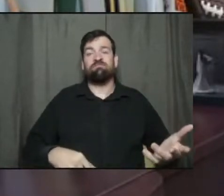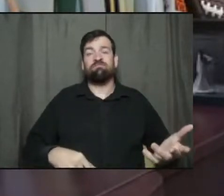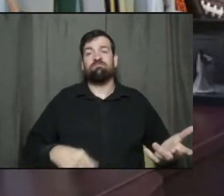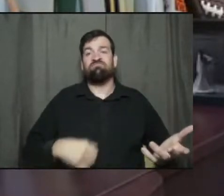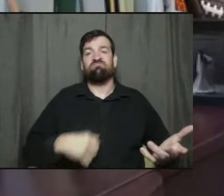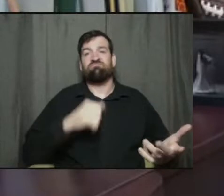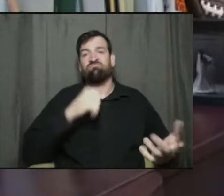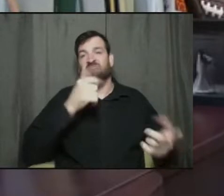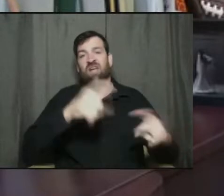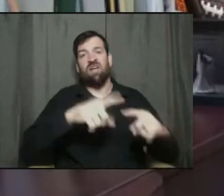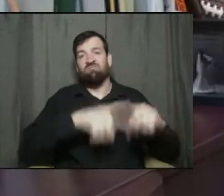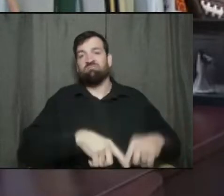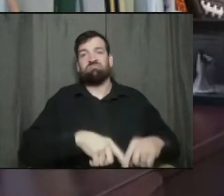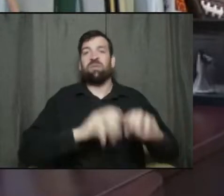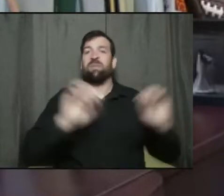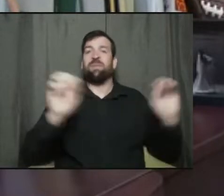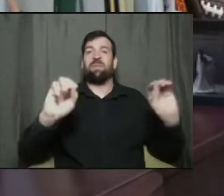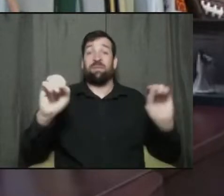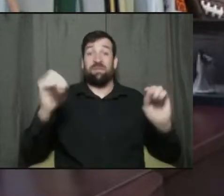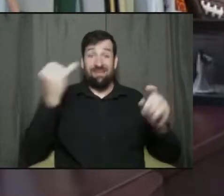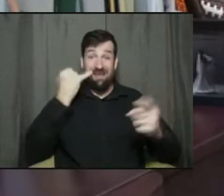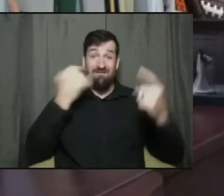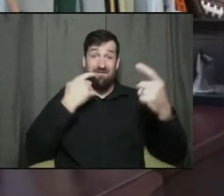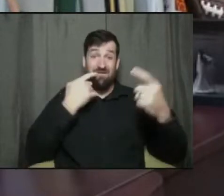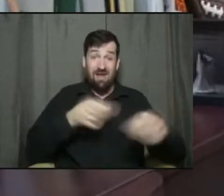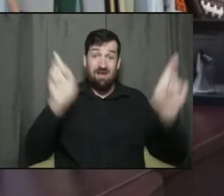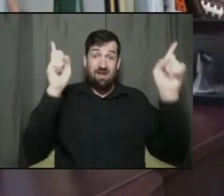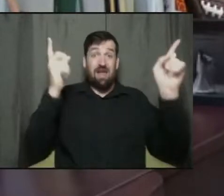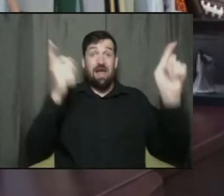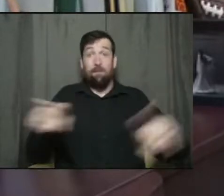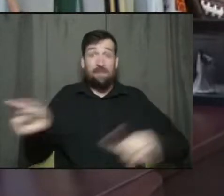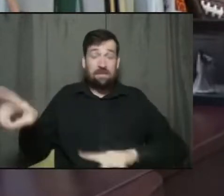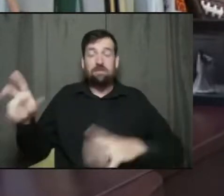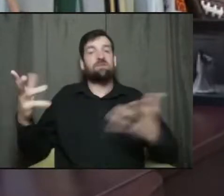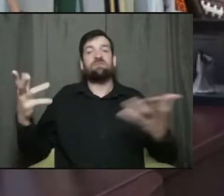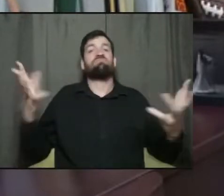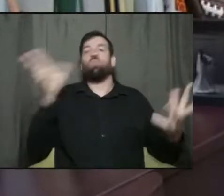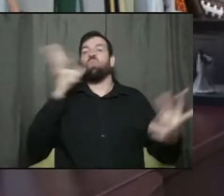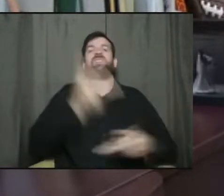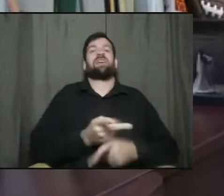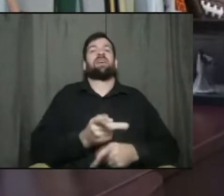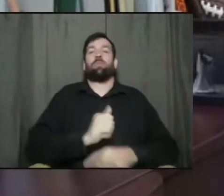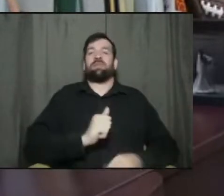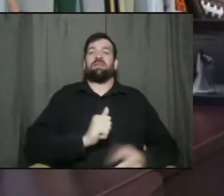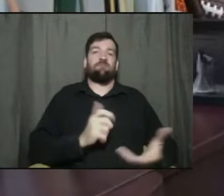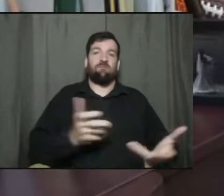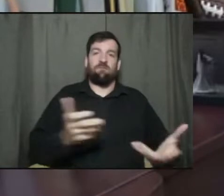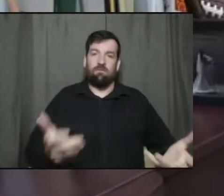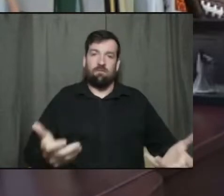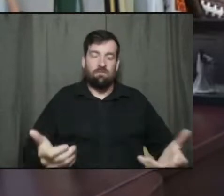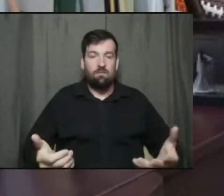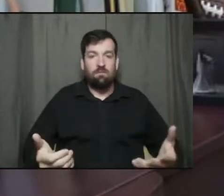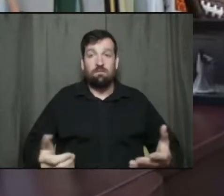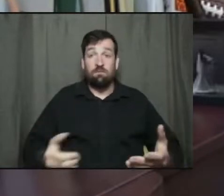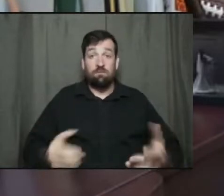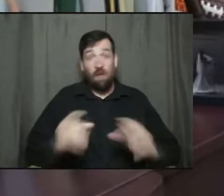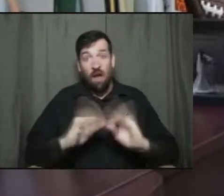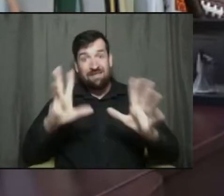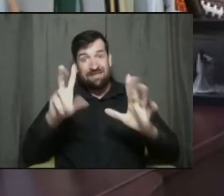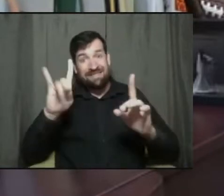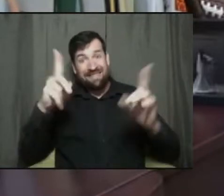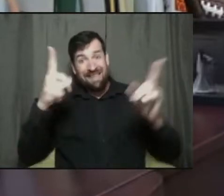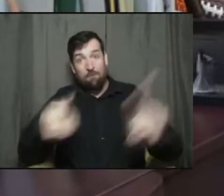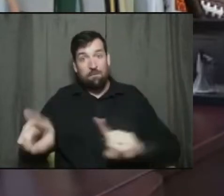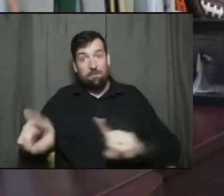like this coming out. And if it does, that's just a bonus. Take care of myself like it's never going to happen. And obviously it did. But